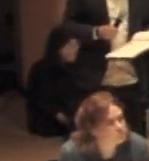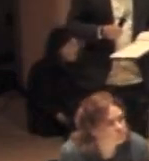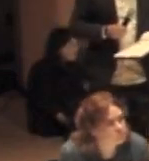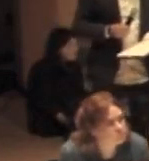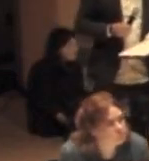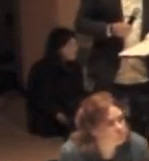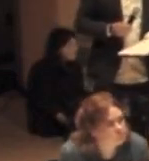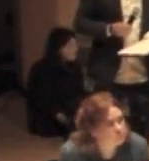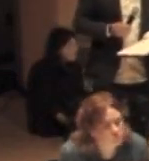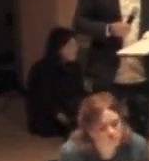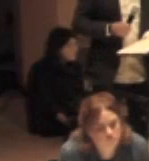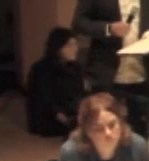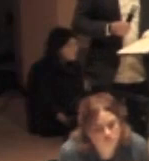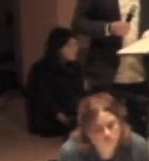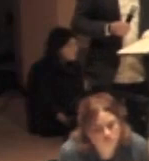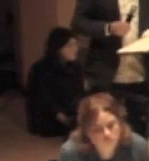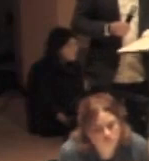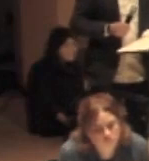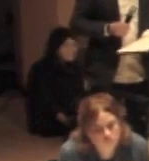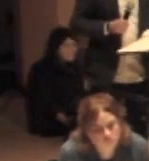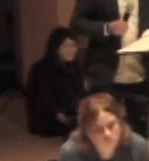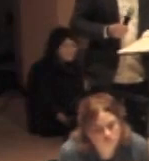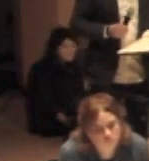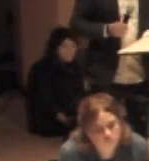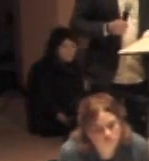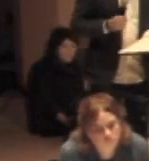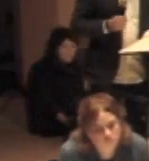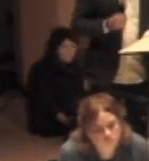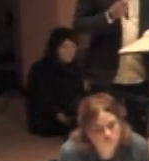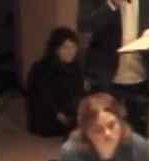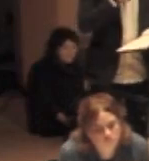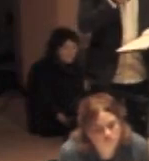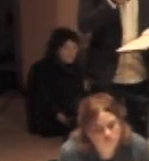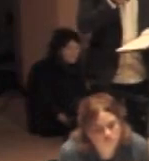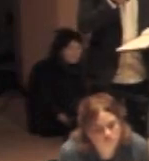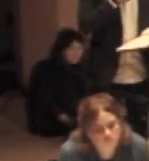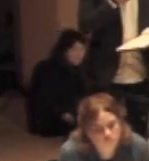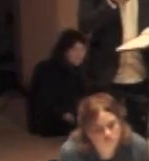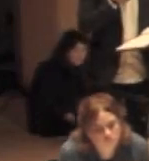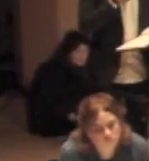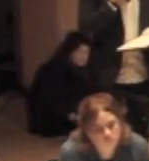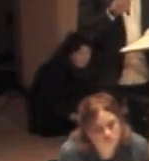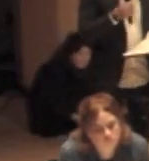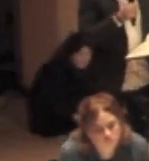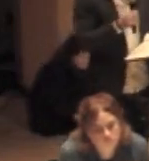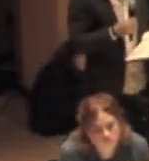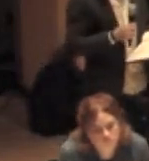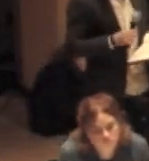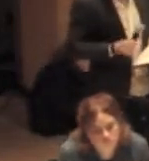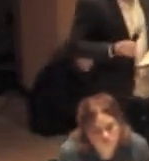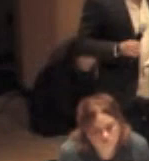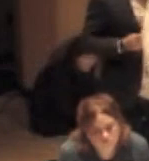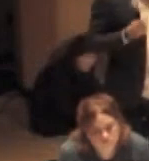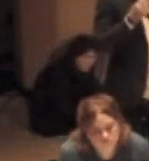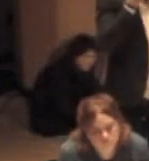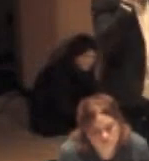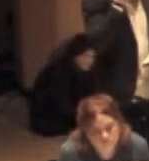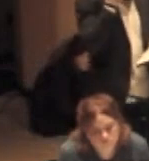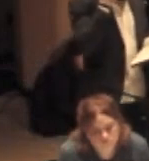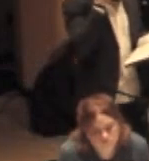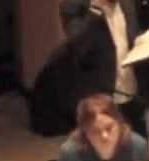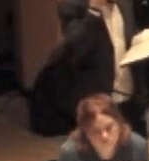yeah but hey yeah I think I I should get the doctor but hey